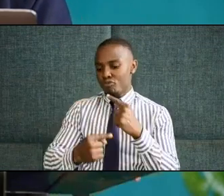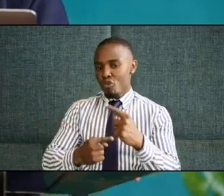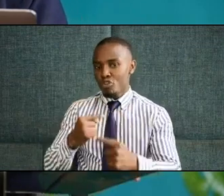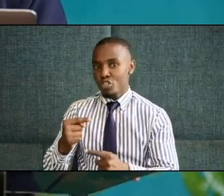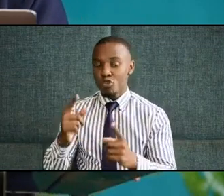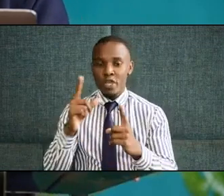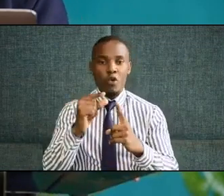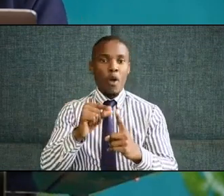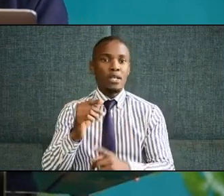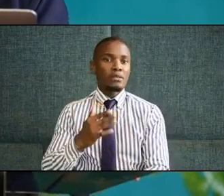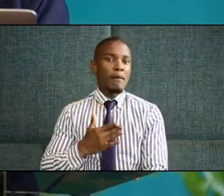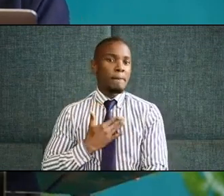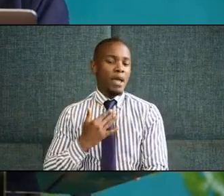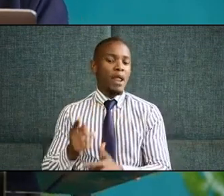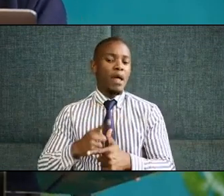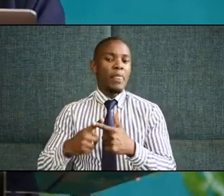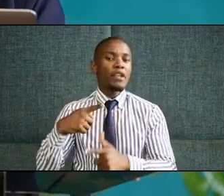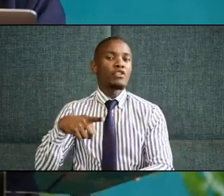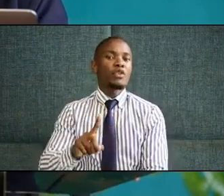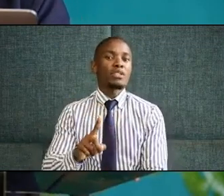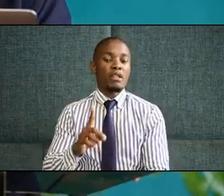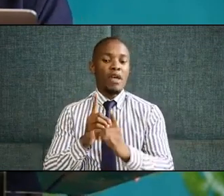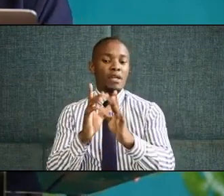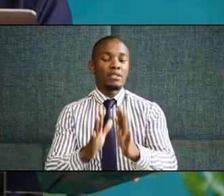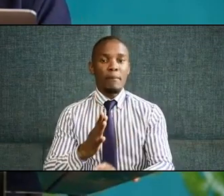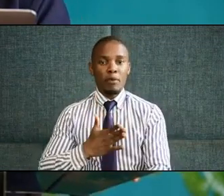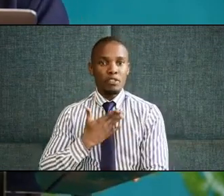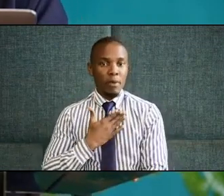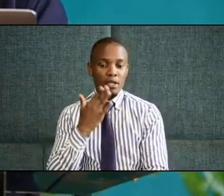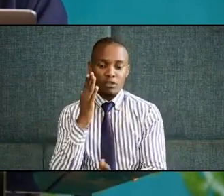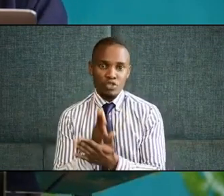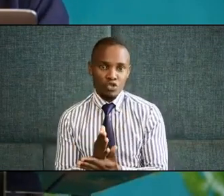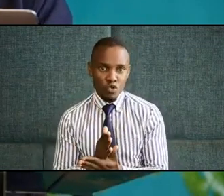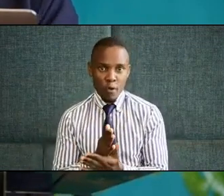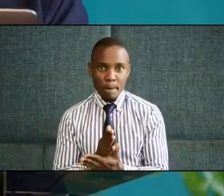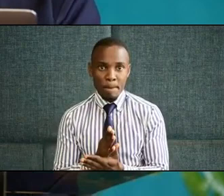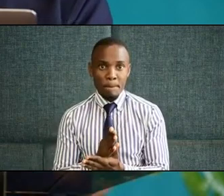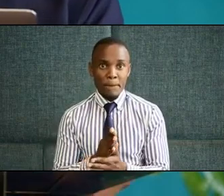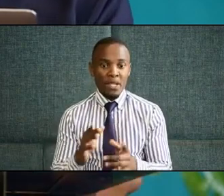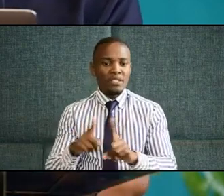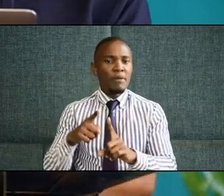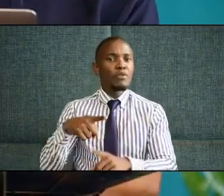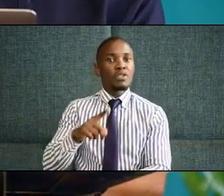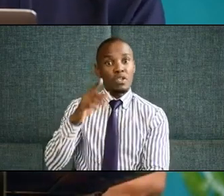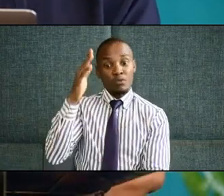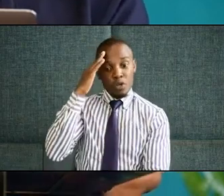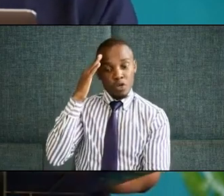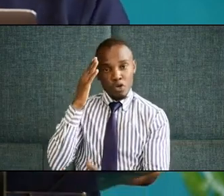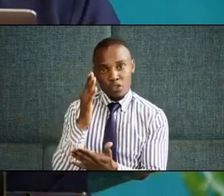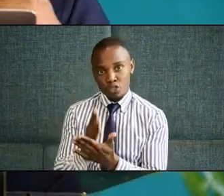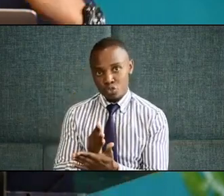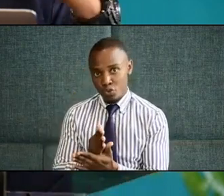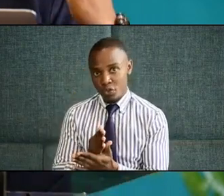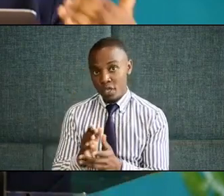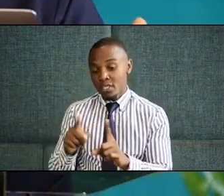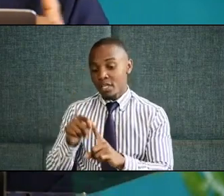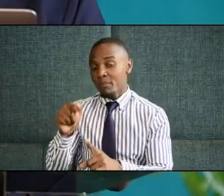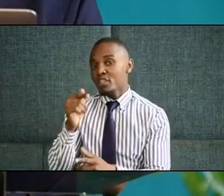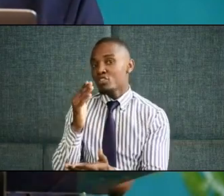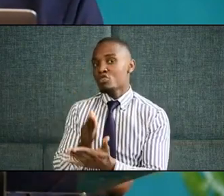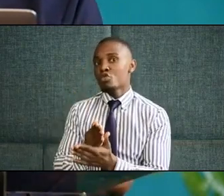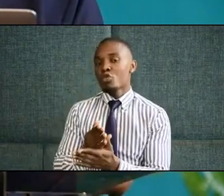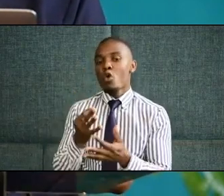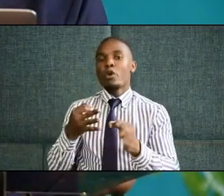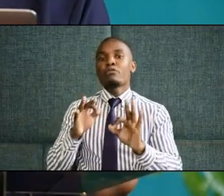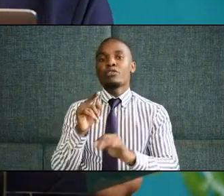my words, then you are my disciples indeed, and you shall know the truth, and the truth shall set